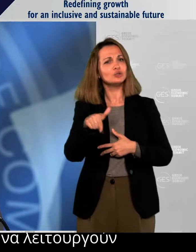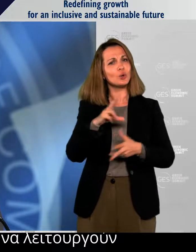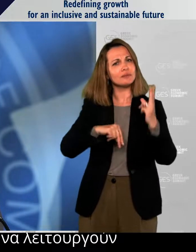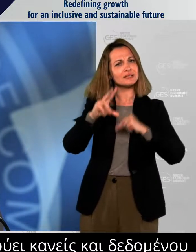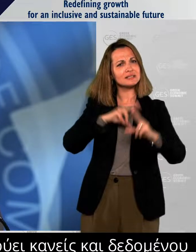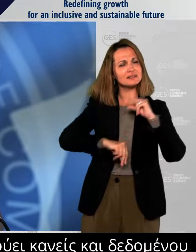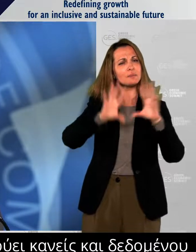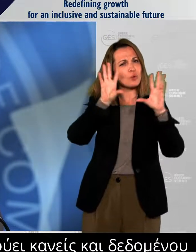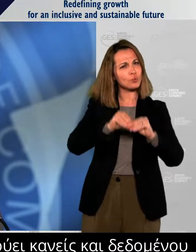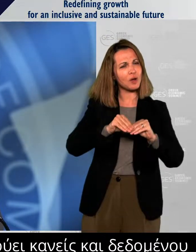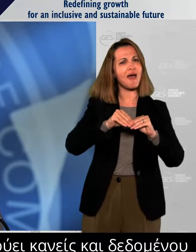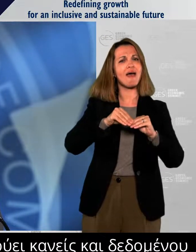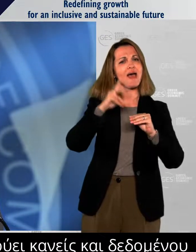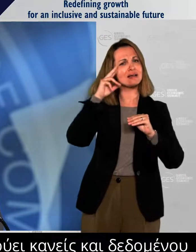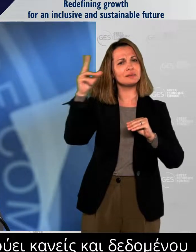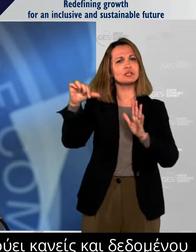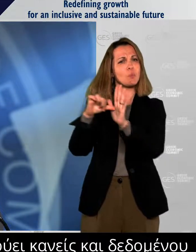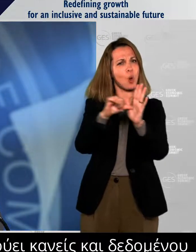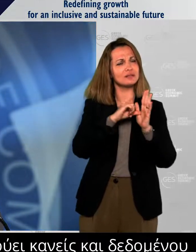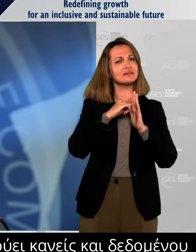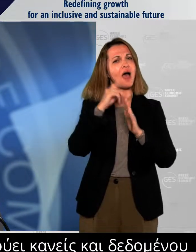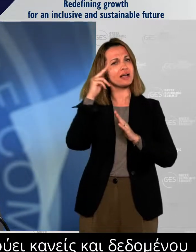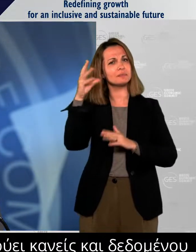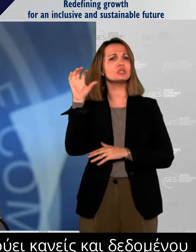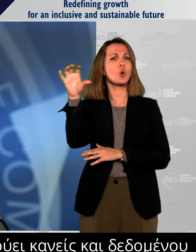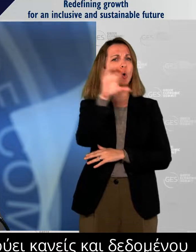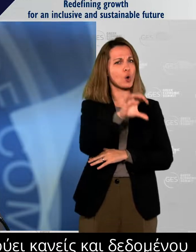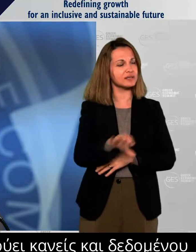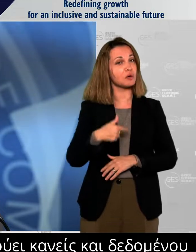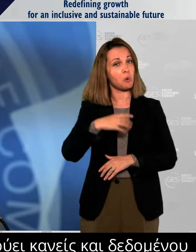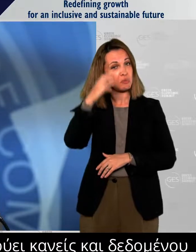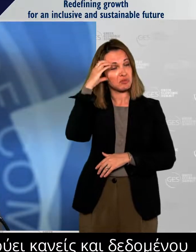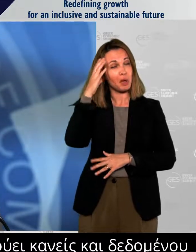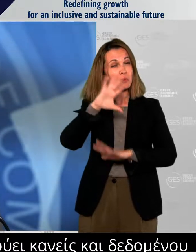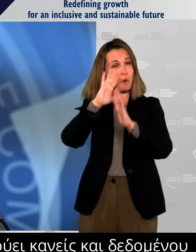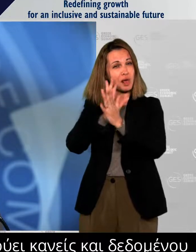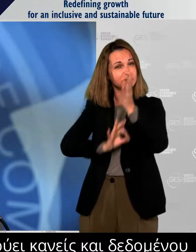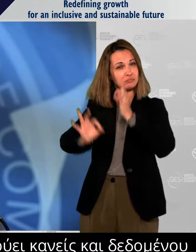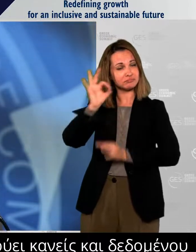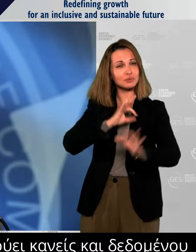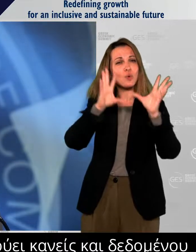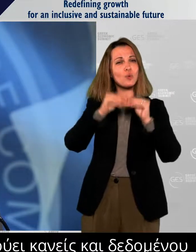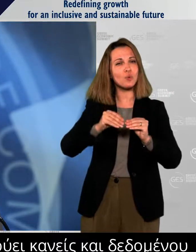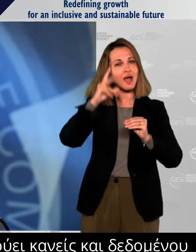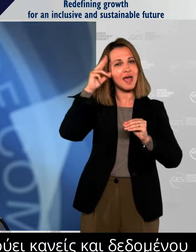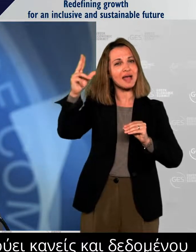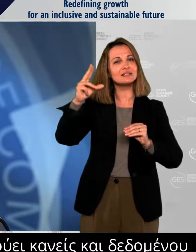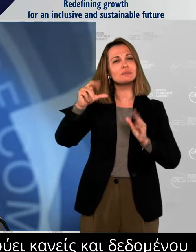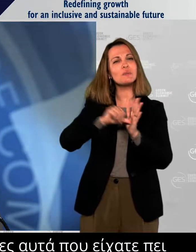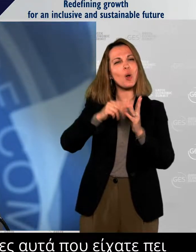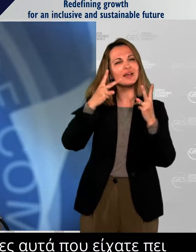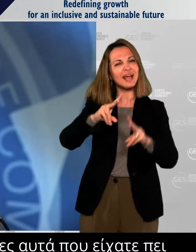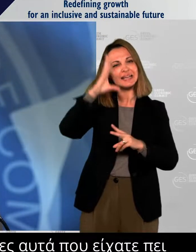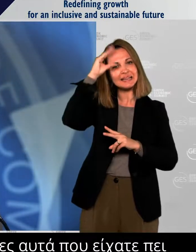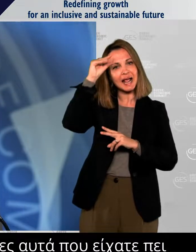remember your input here for the smart cities, Trikala and some other places in Greece.